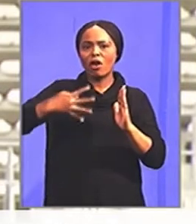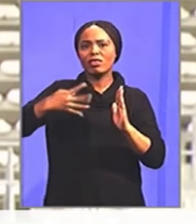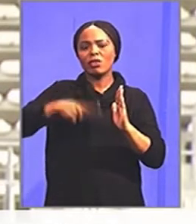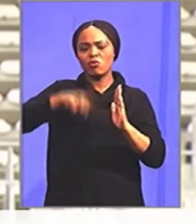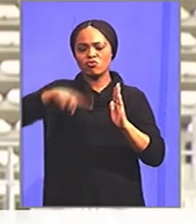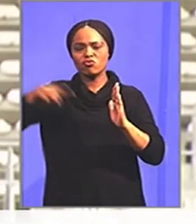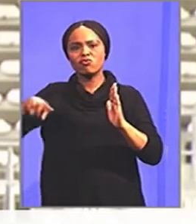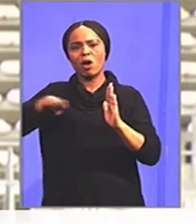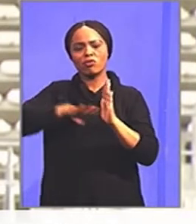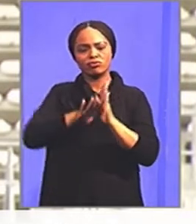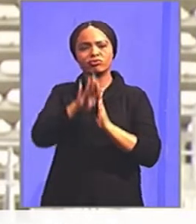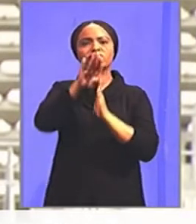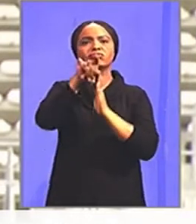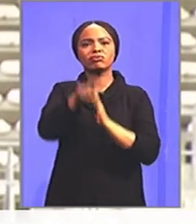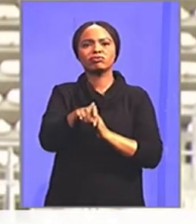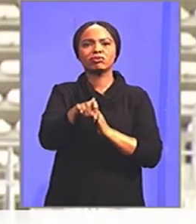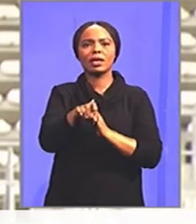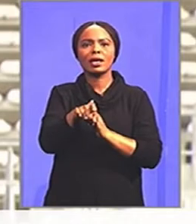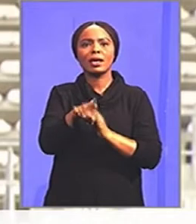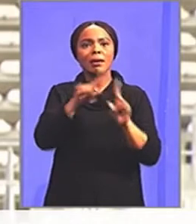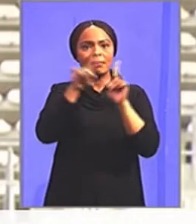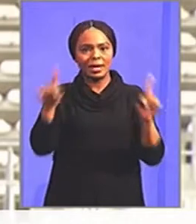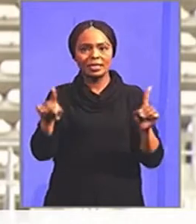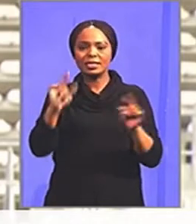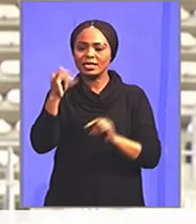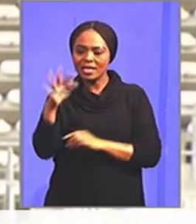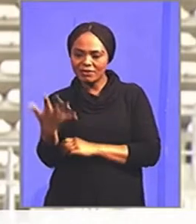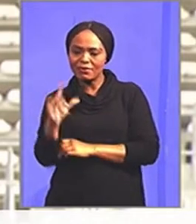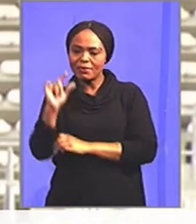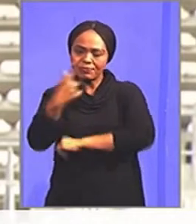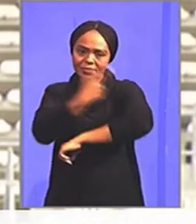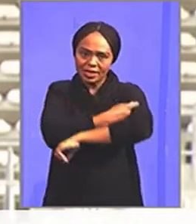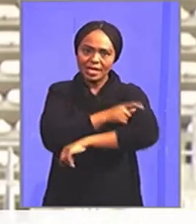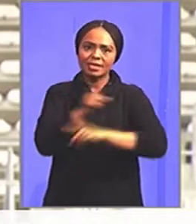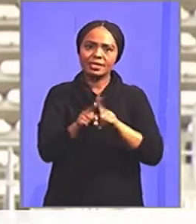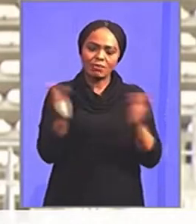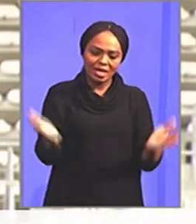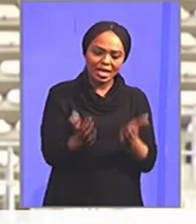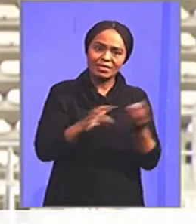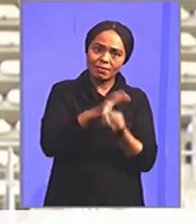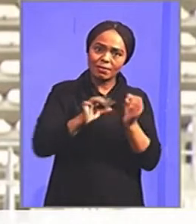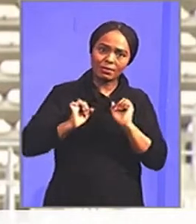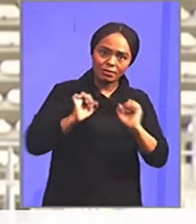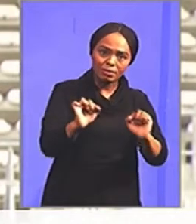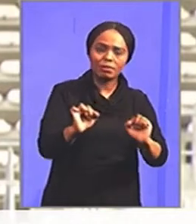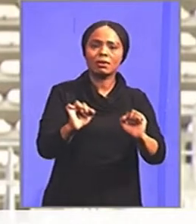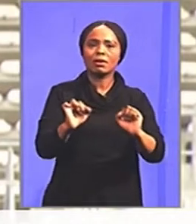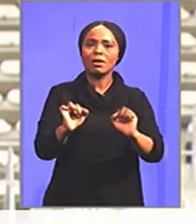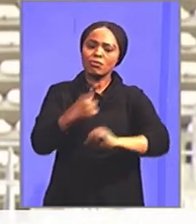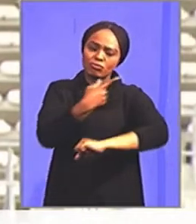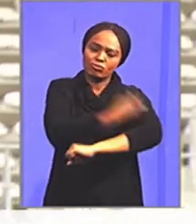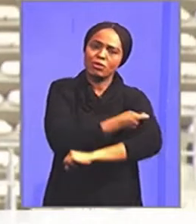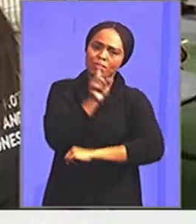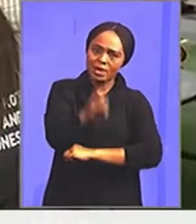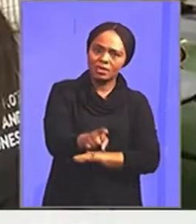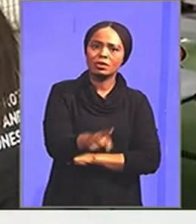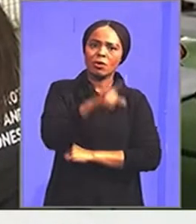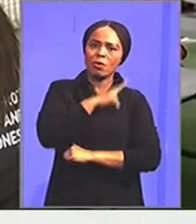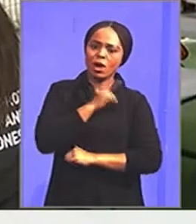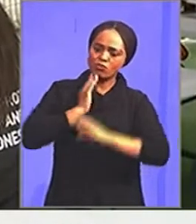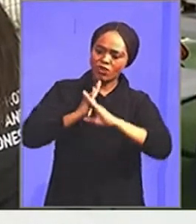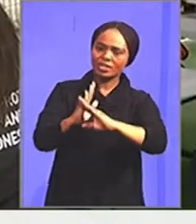Omicron variant, by taking a jab and encouraging our family members, friends and colleagues to vaccinate in order to